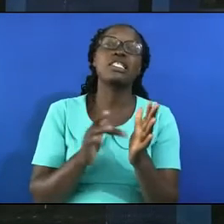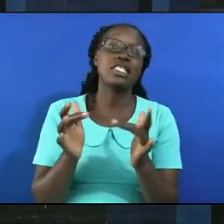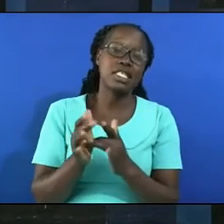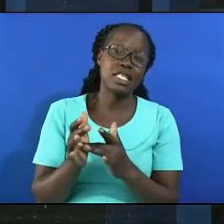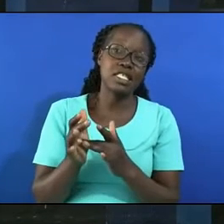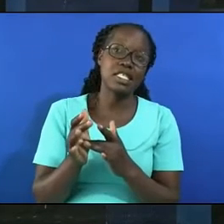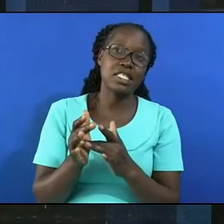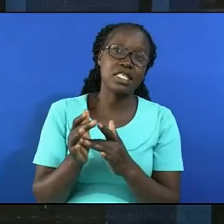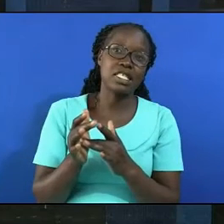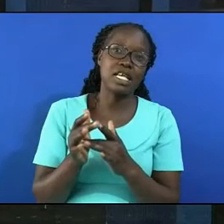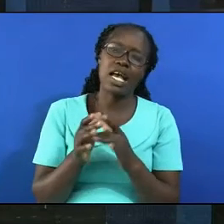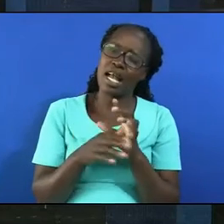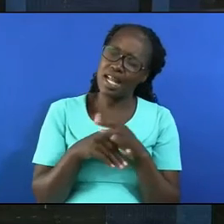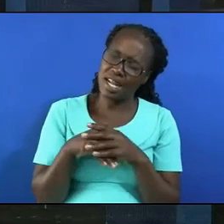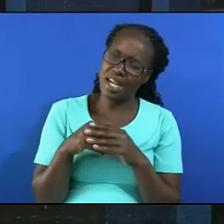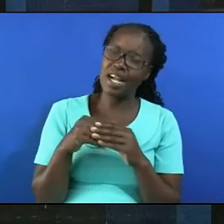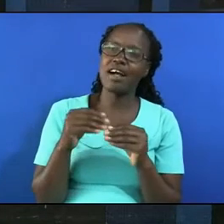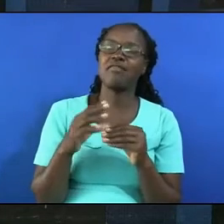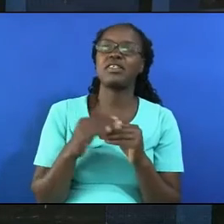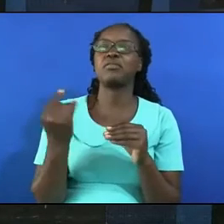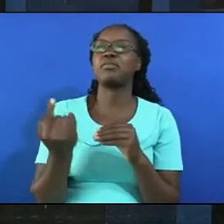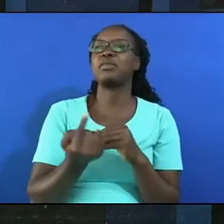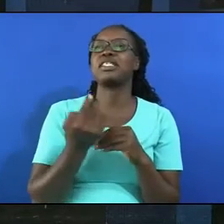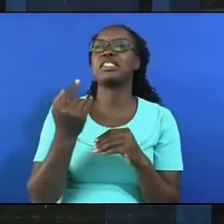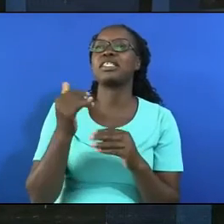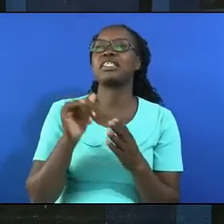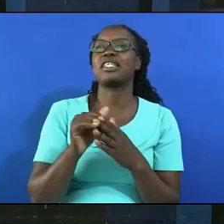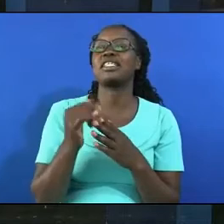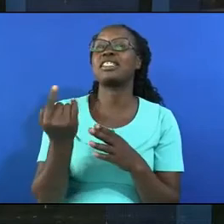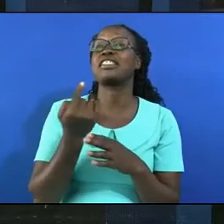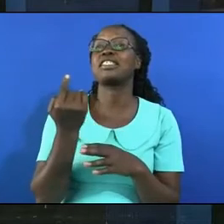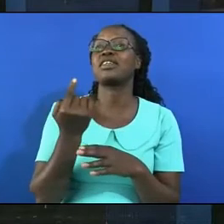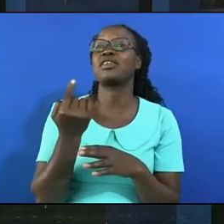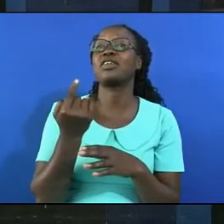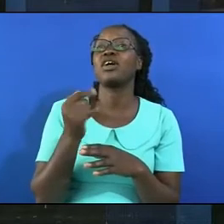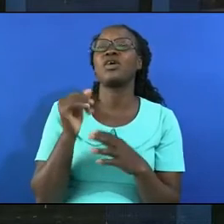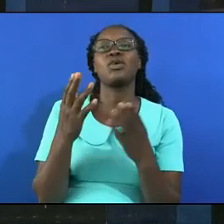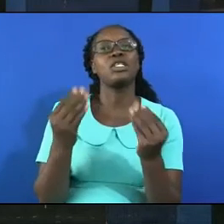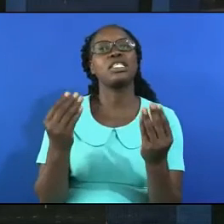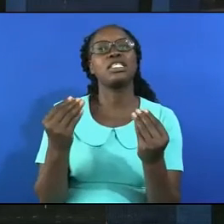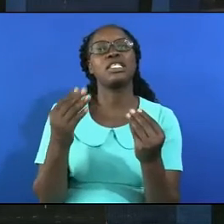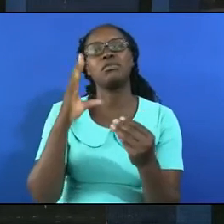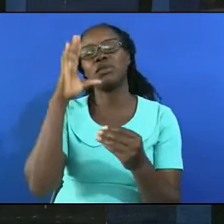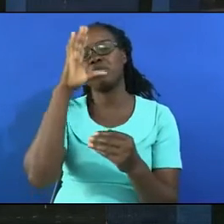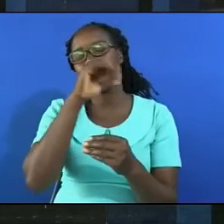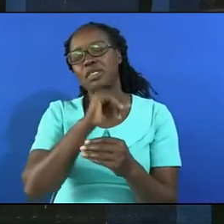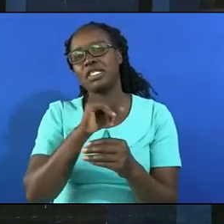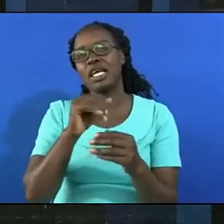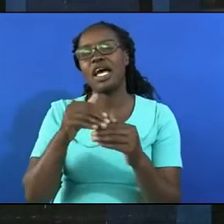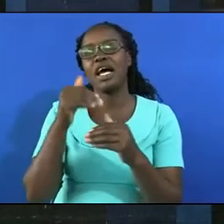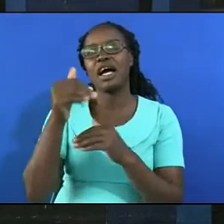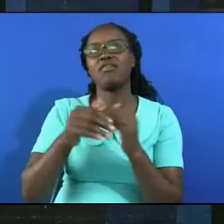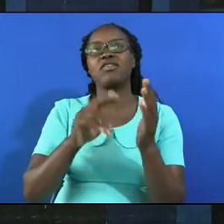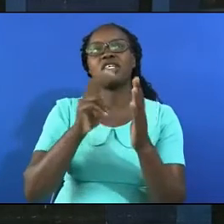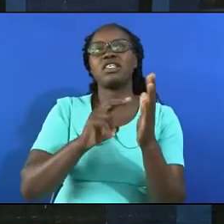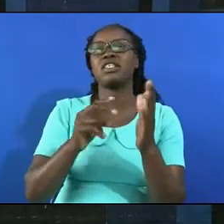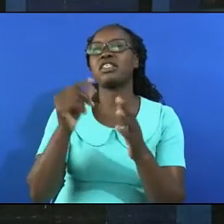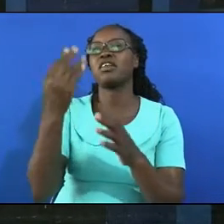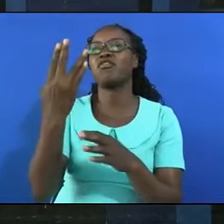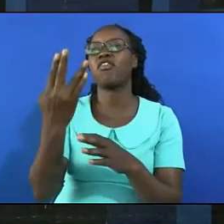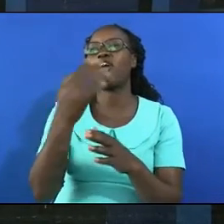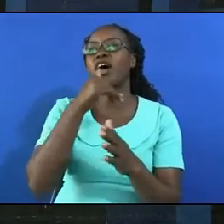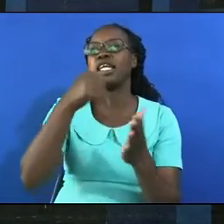Jesus was so comfortable being single that his singleness could easily be missed even after reading the four